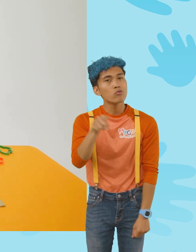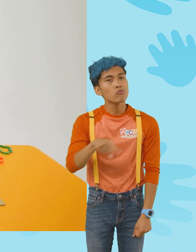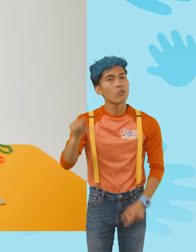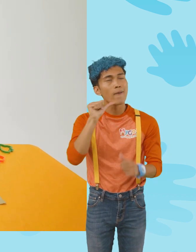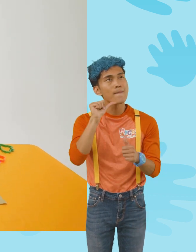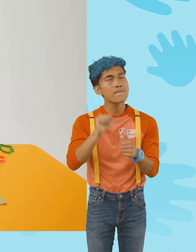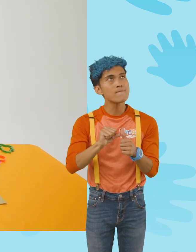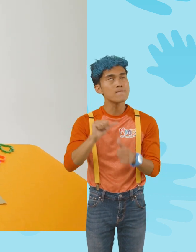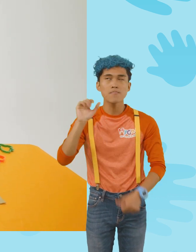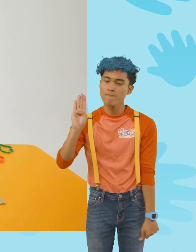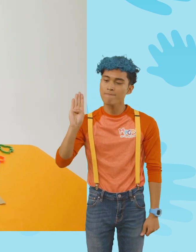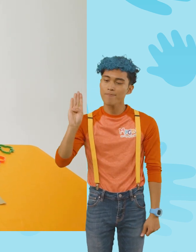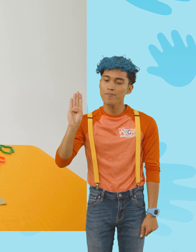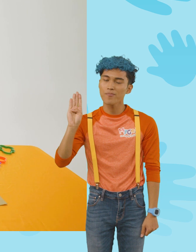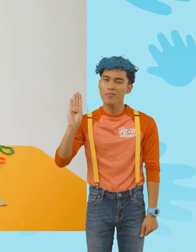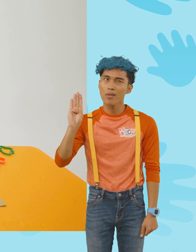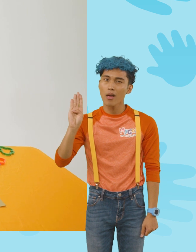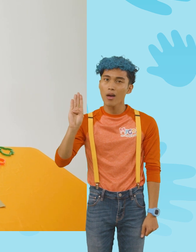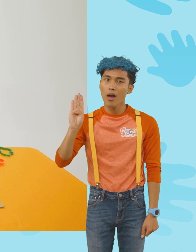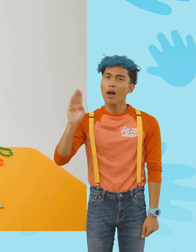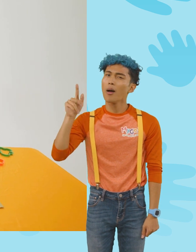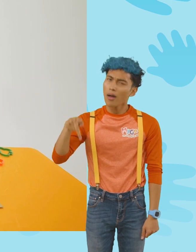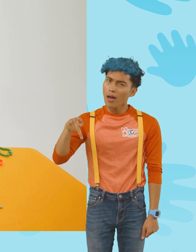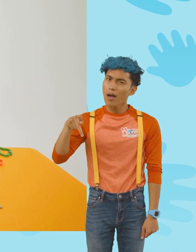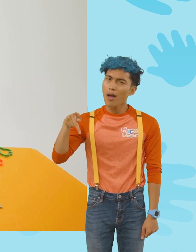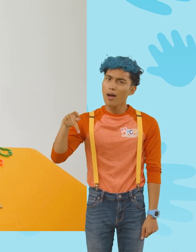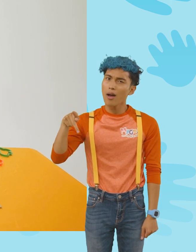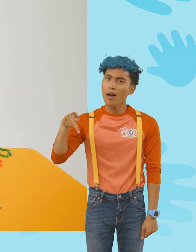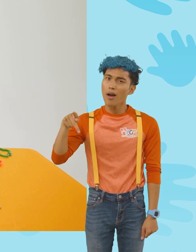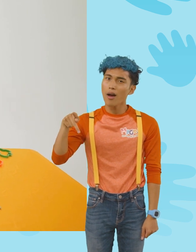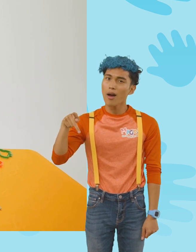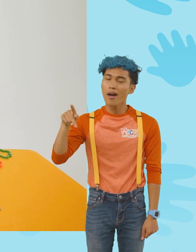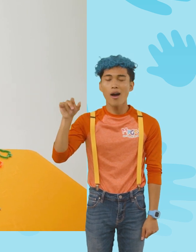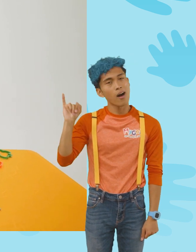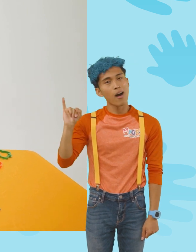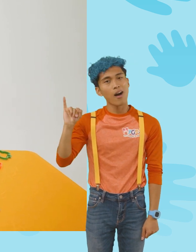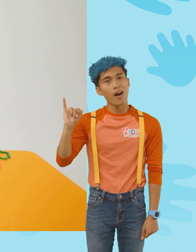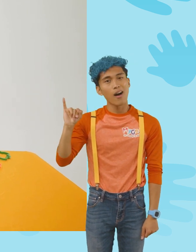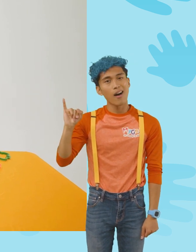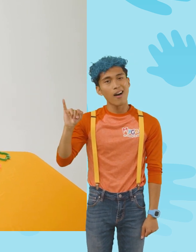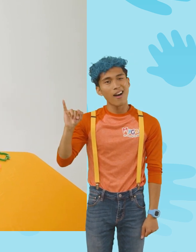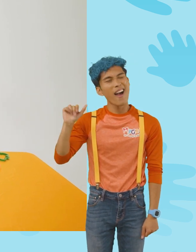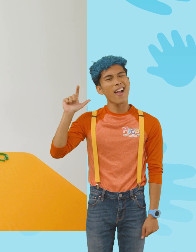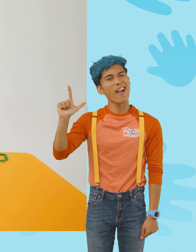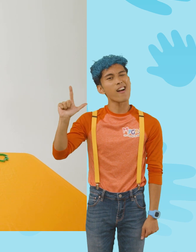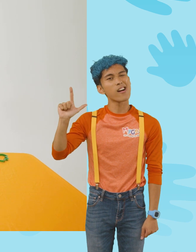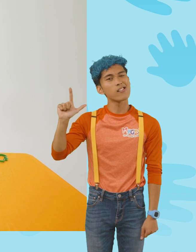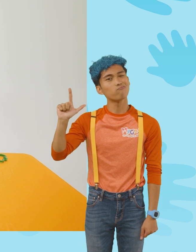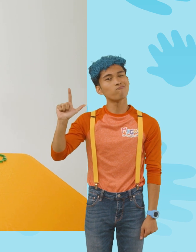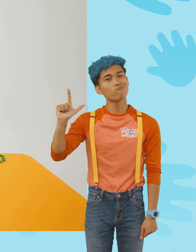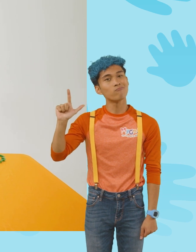letters? A B, a P, an I, and an